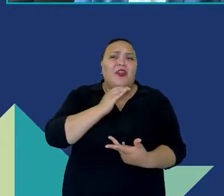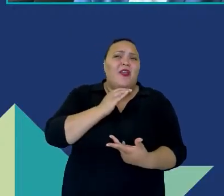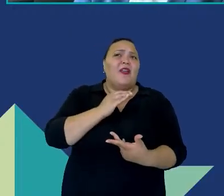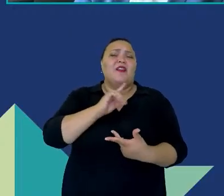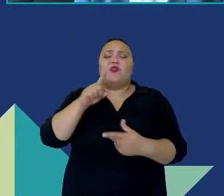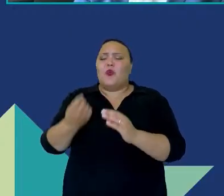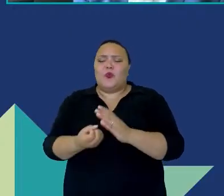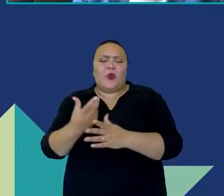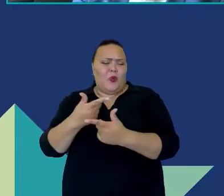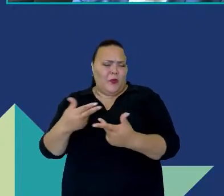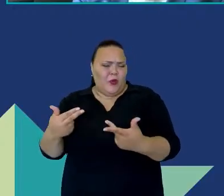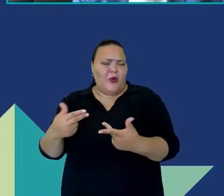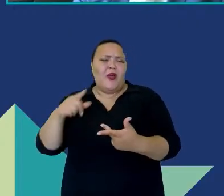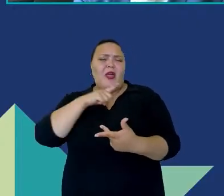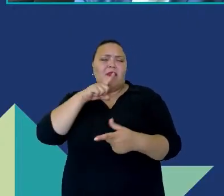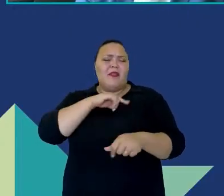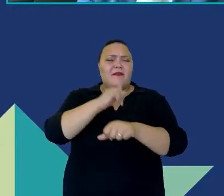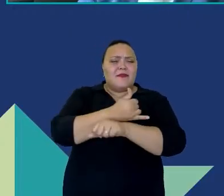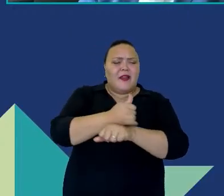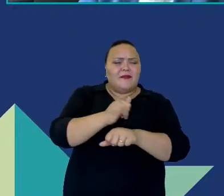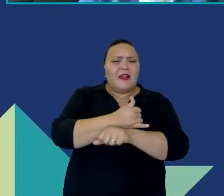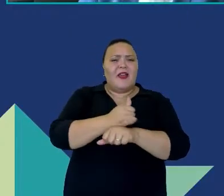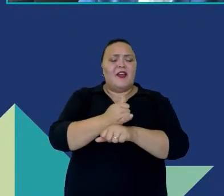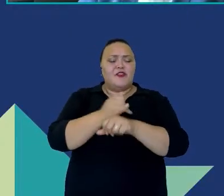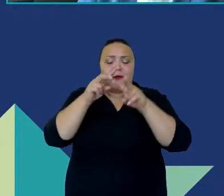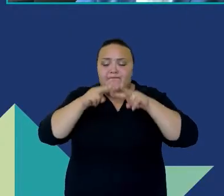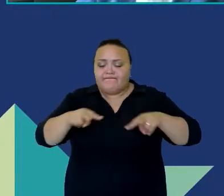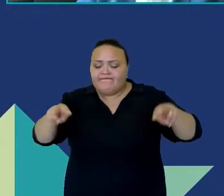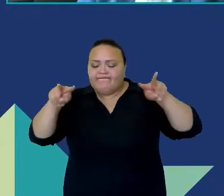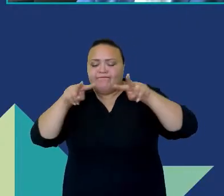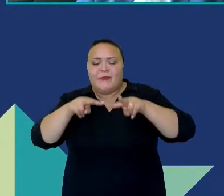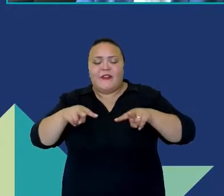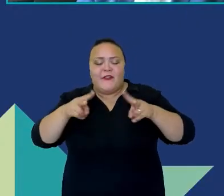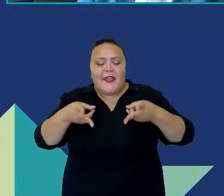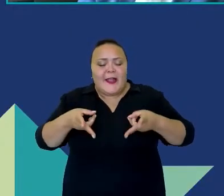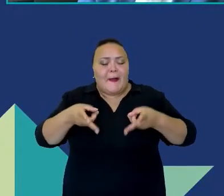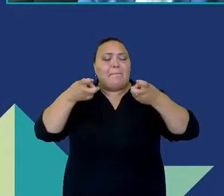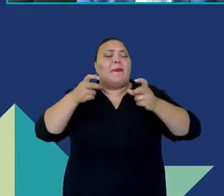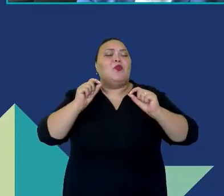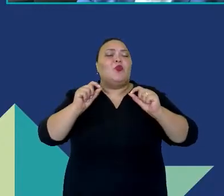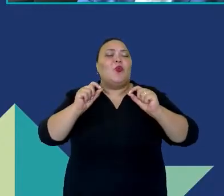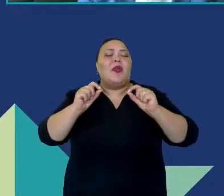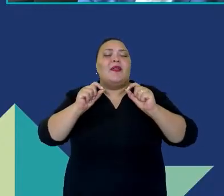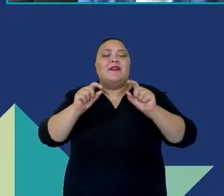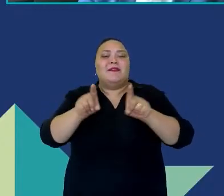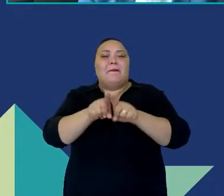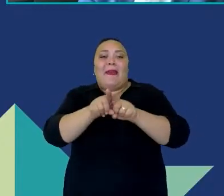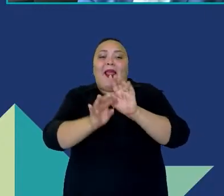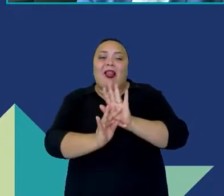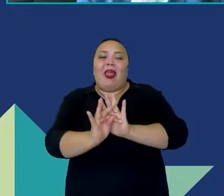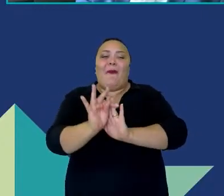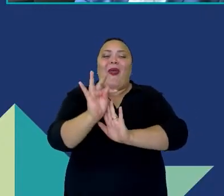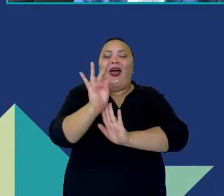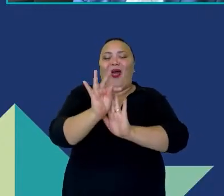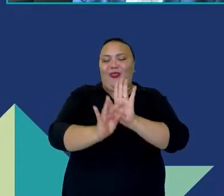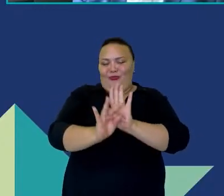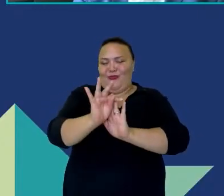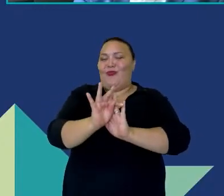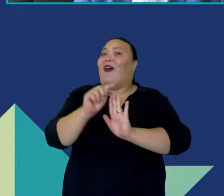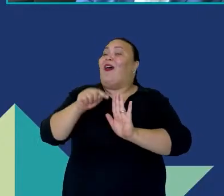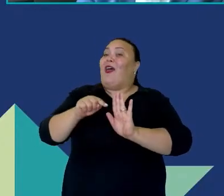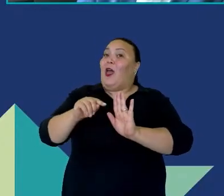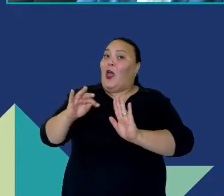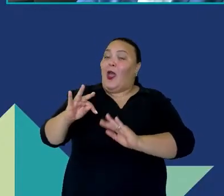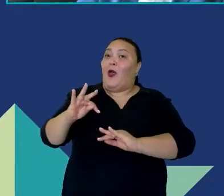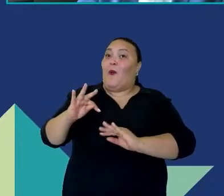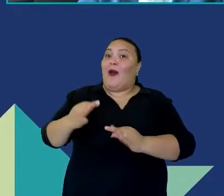big challenge for everybody, but infrared technology to detect heat emissions from various objects